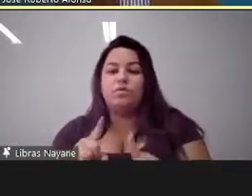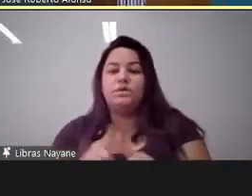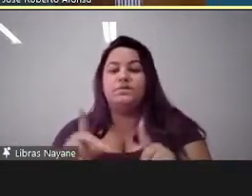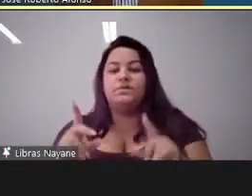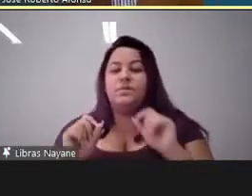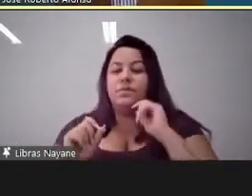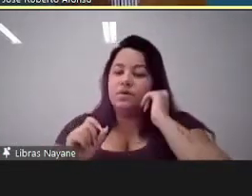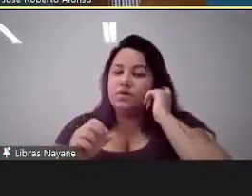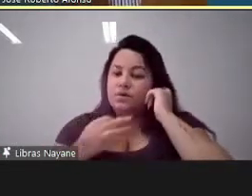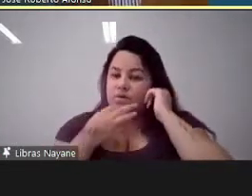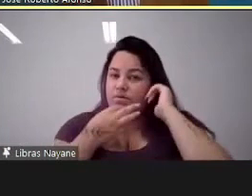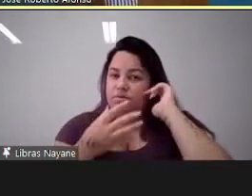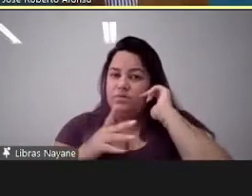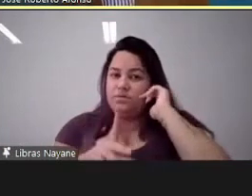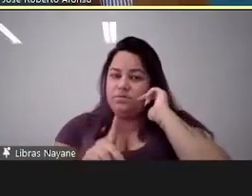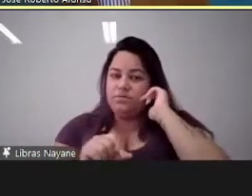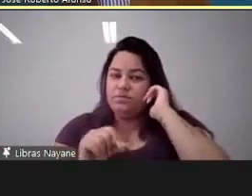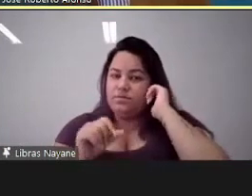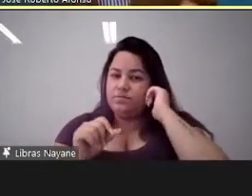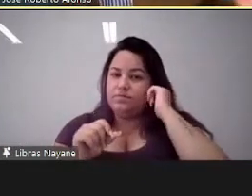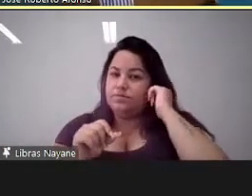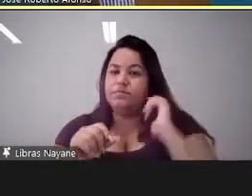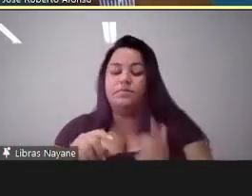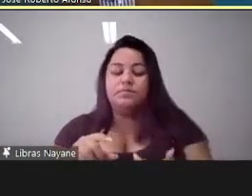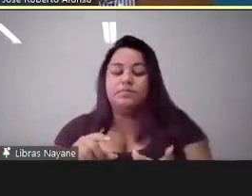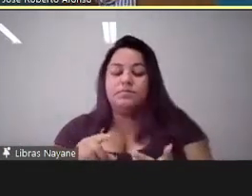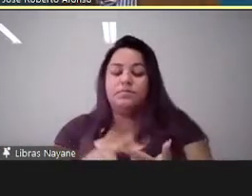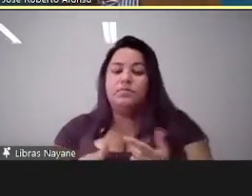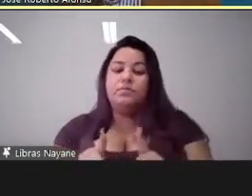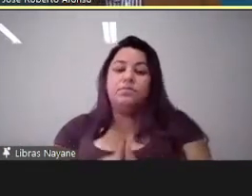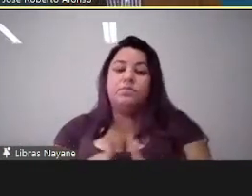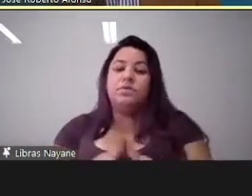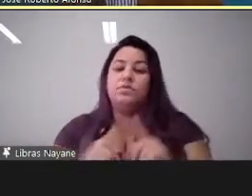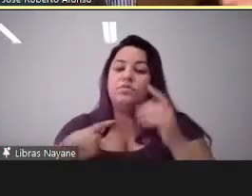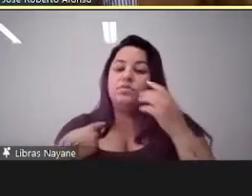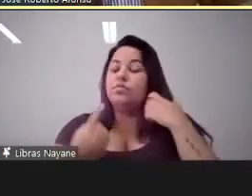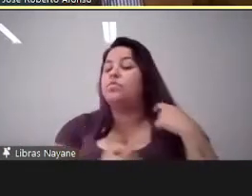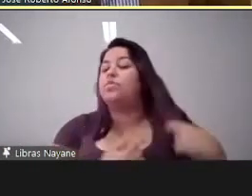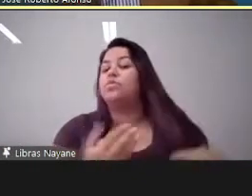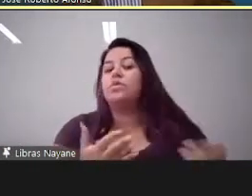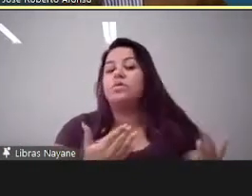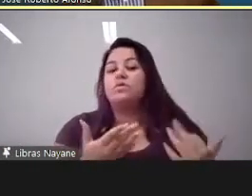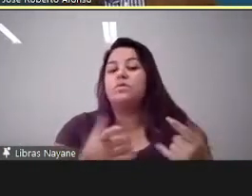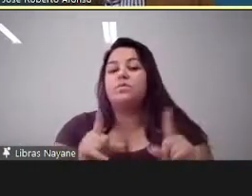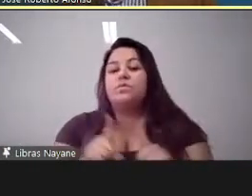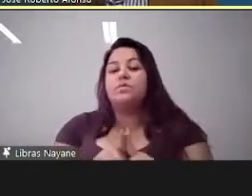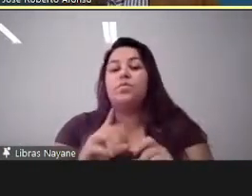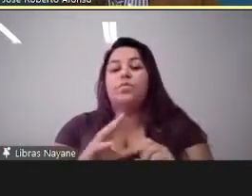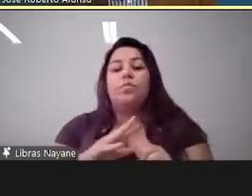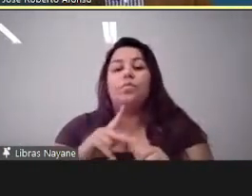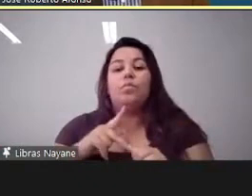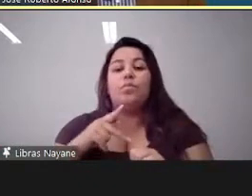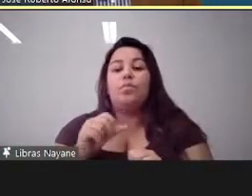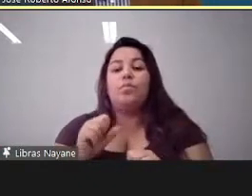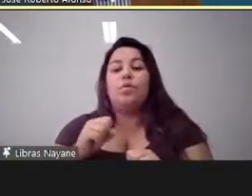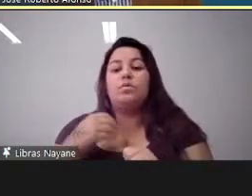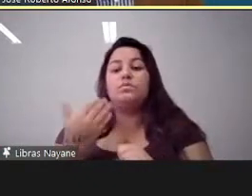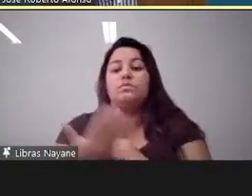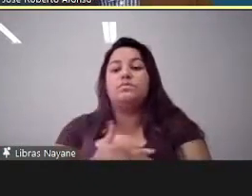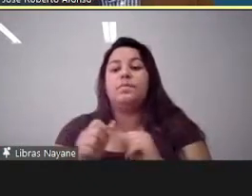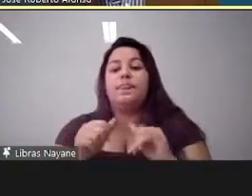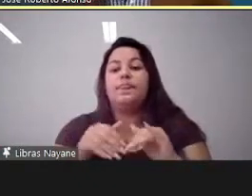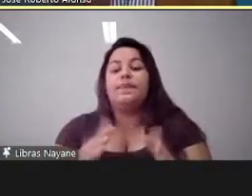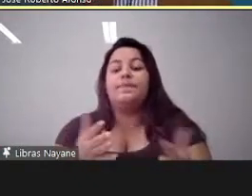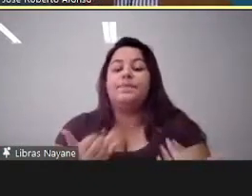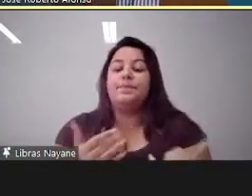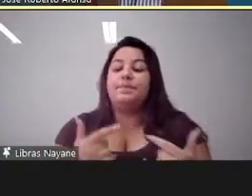don't want to do that because they opt to not contribute. So